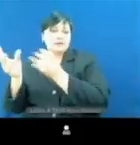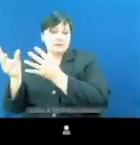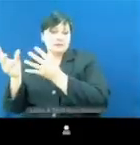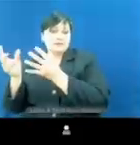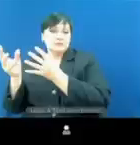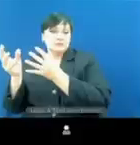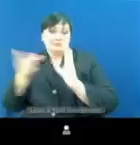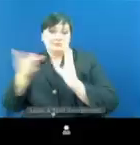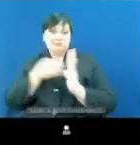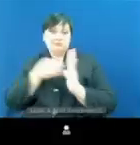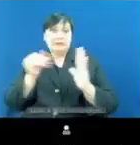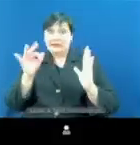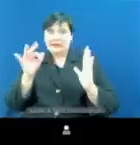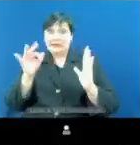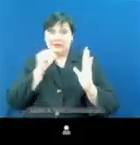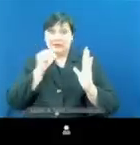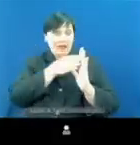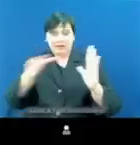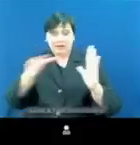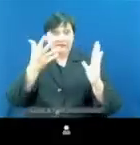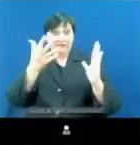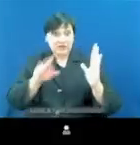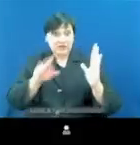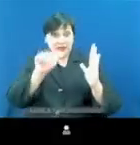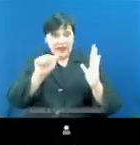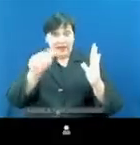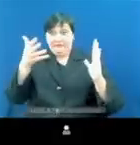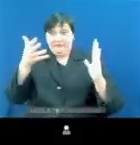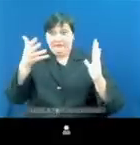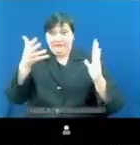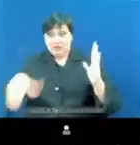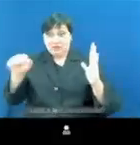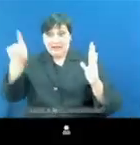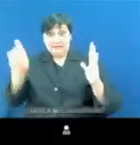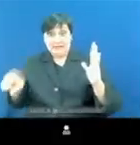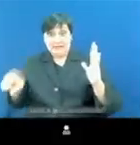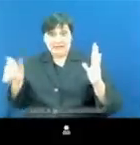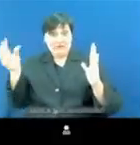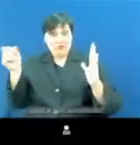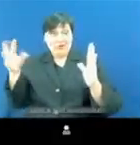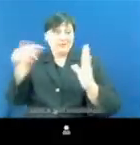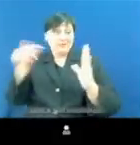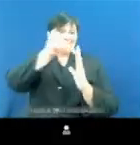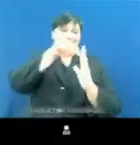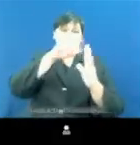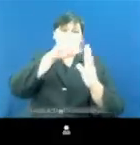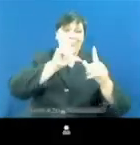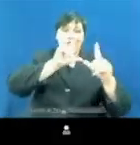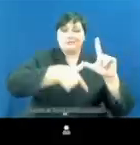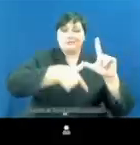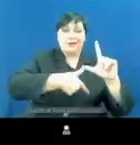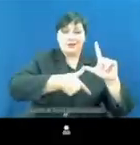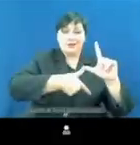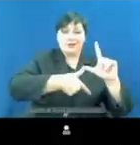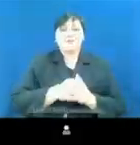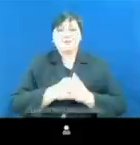will expire. So you have to have an associate's degree or alternative pathway.